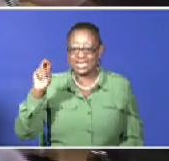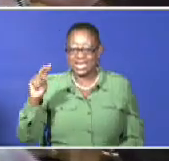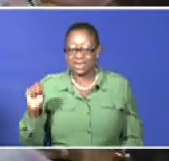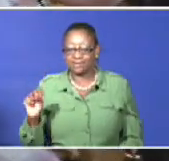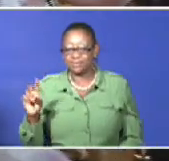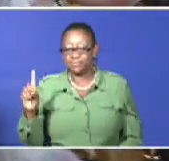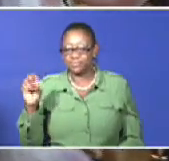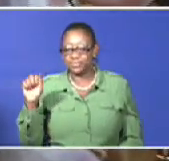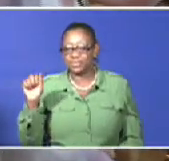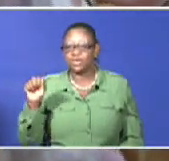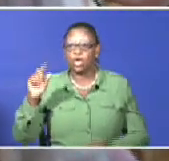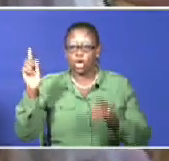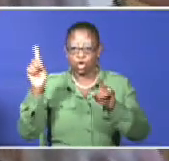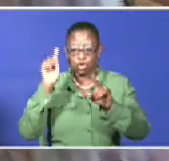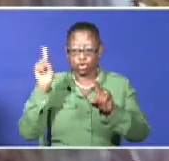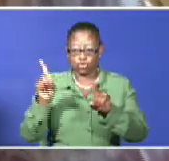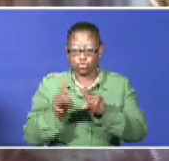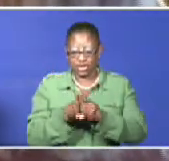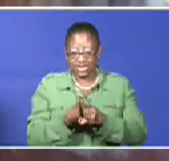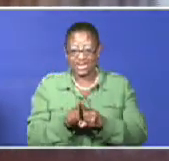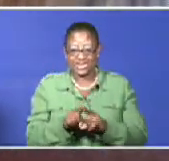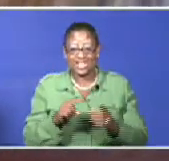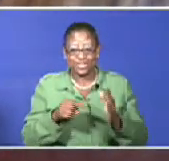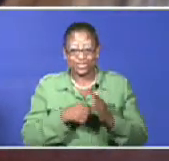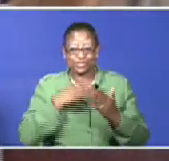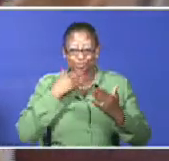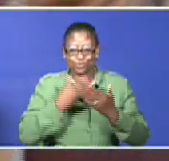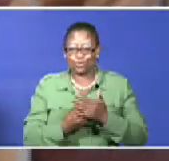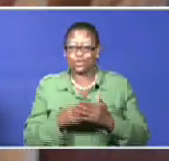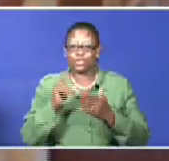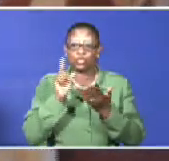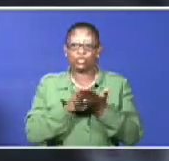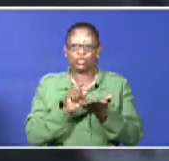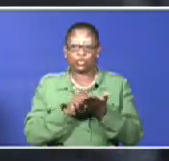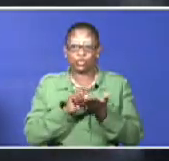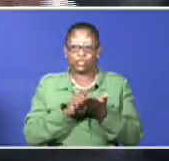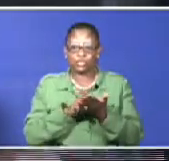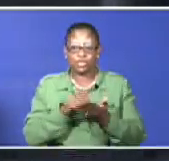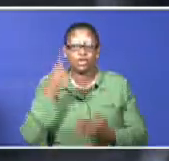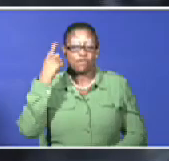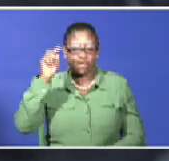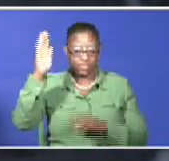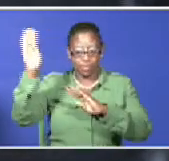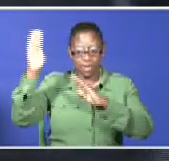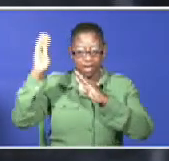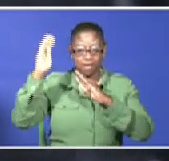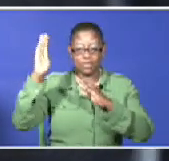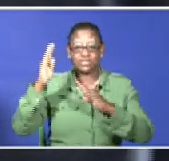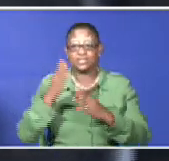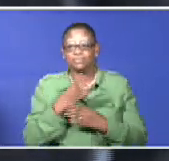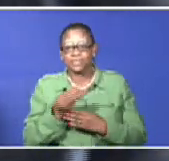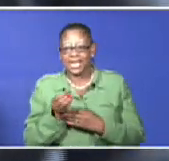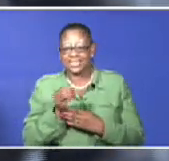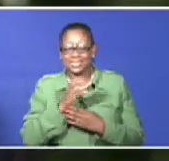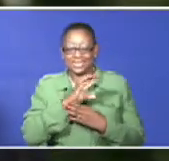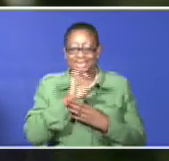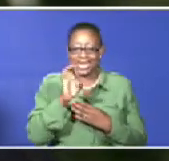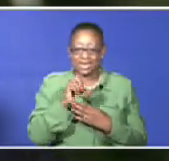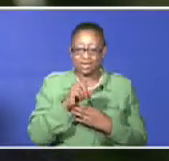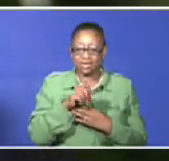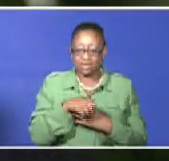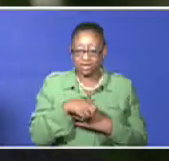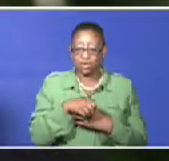Strawn, both agree that this launch spells good news for the country's touristic arrivals in the Canadian market. We've seen a